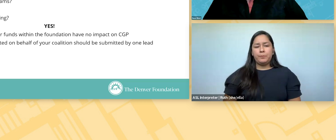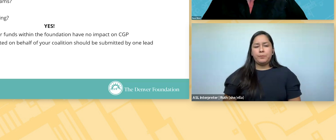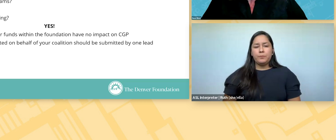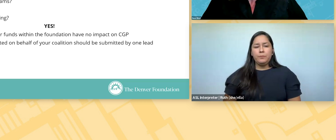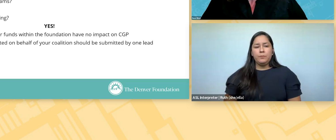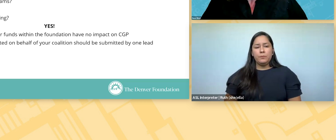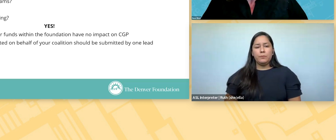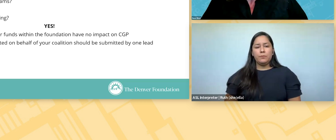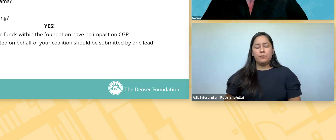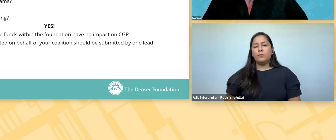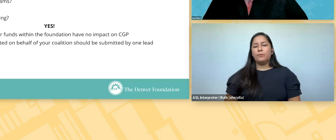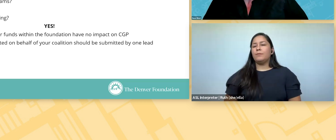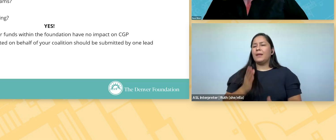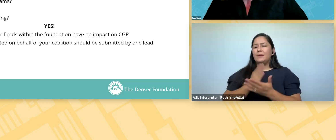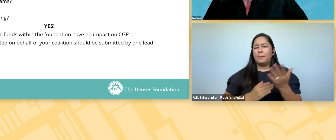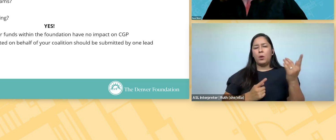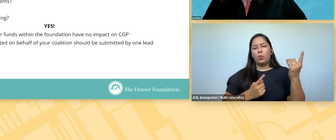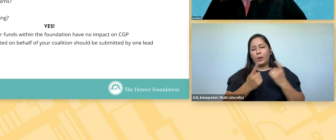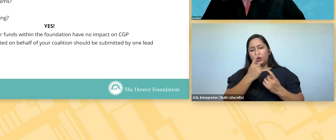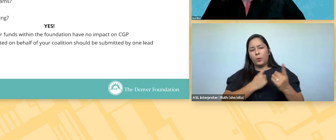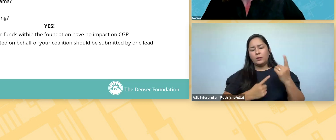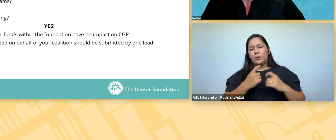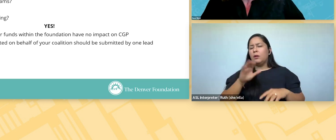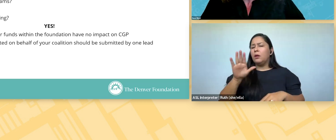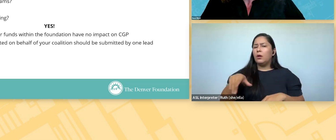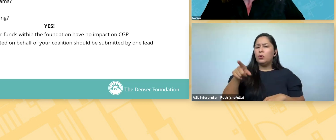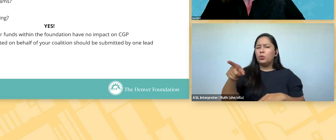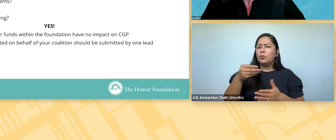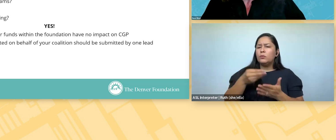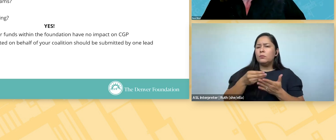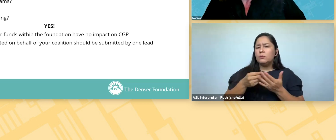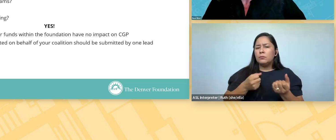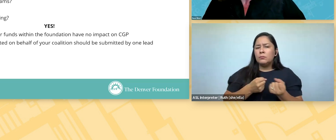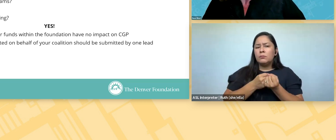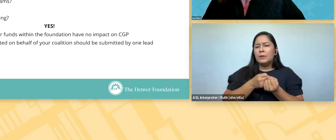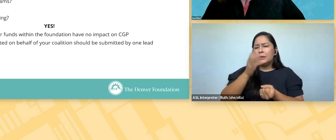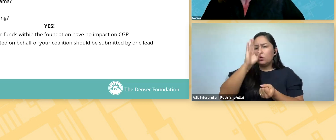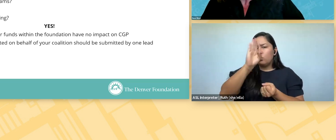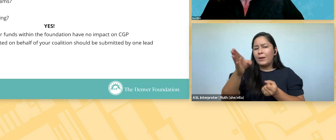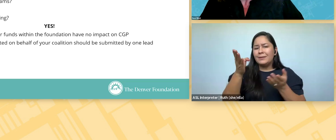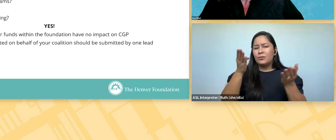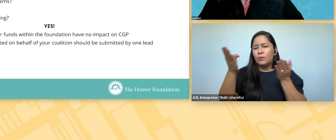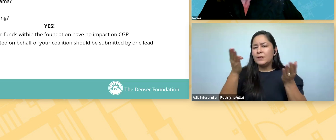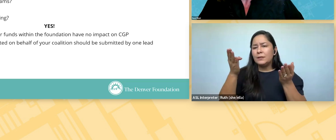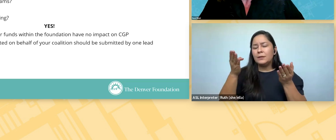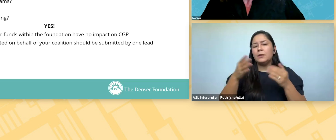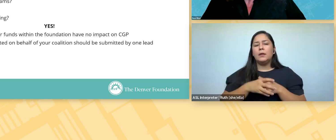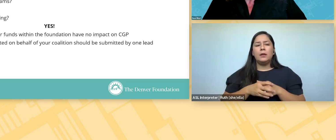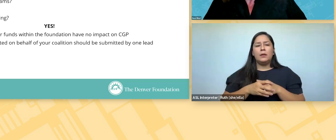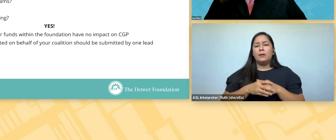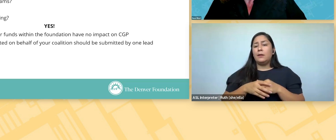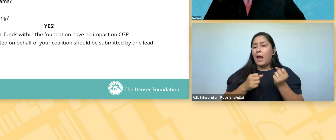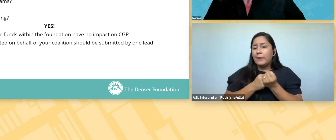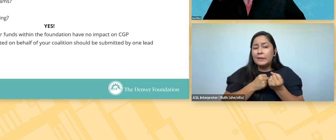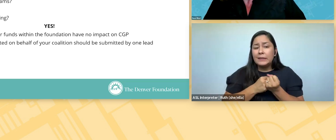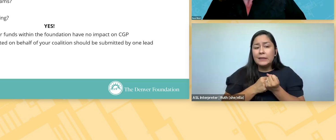So some common questions we get are, do you fund direct services? Do you fund advocacy? Do you fund